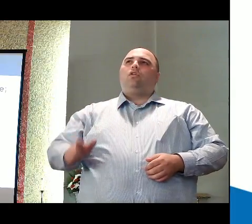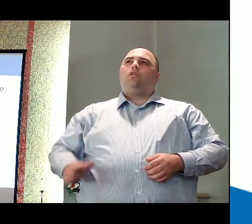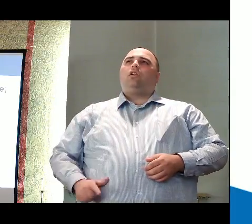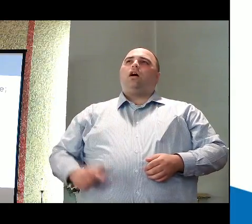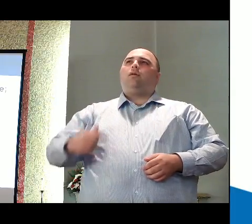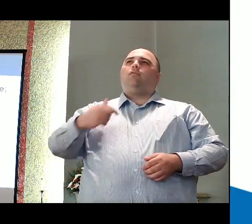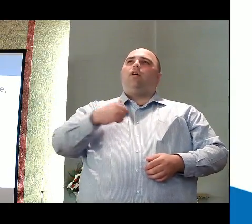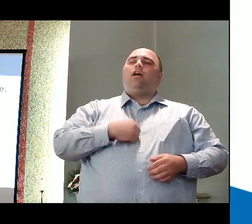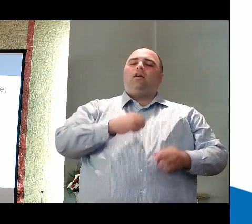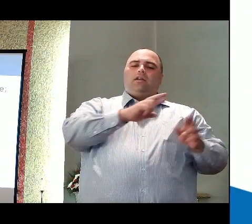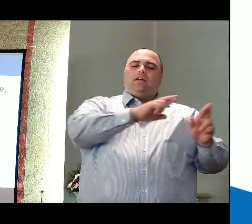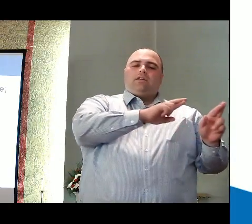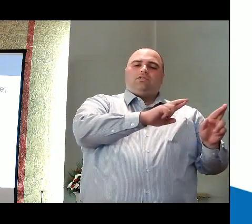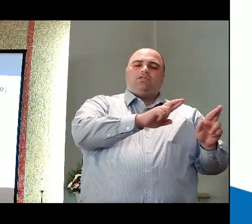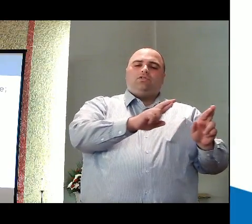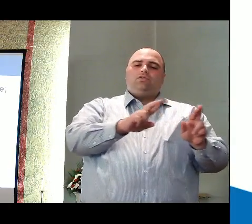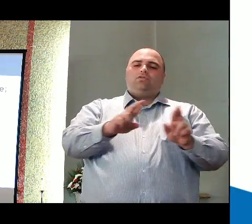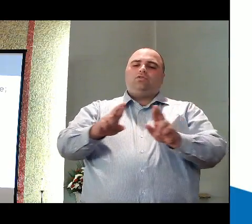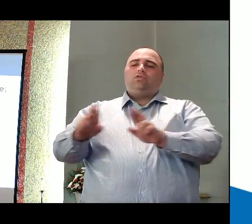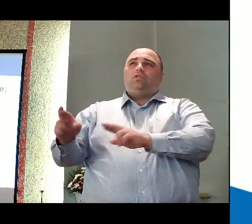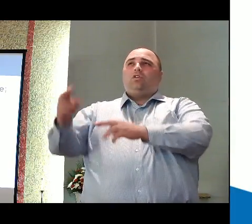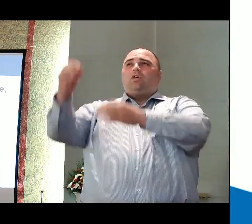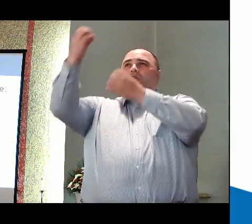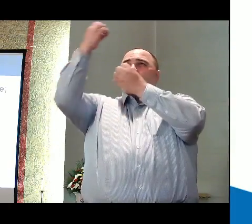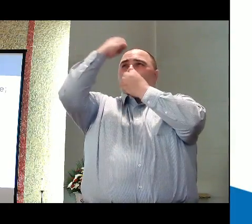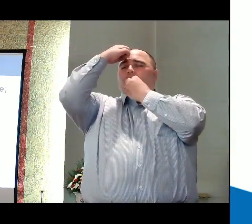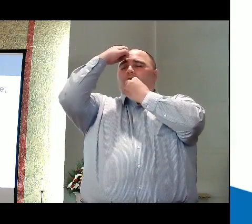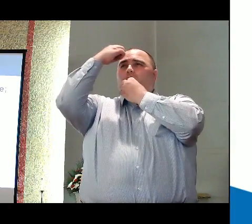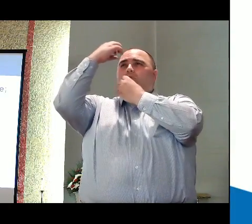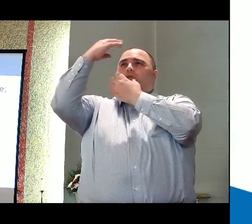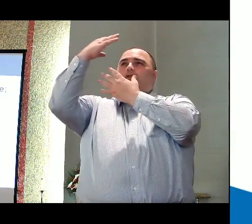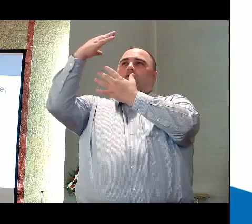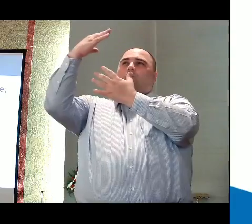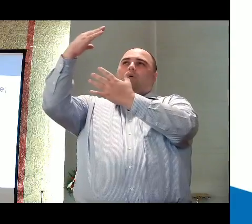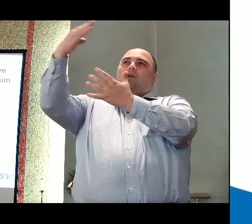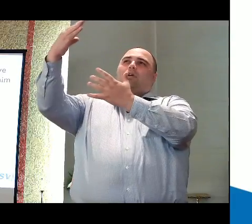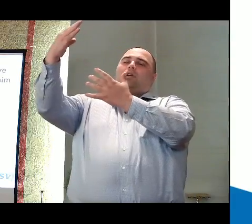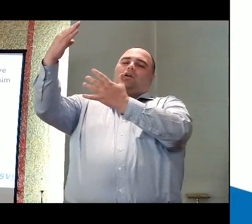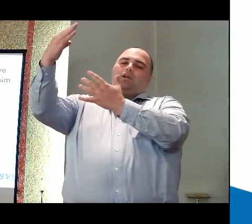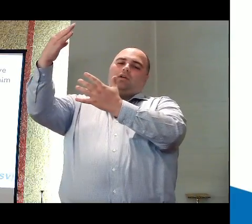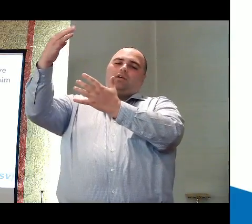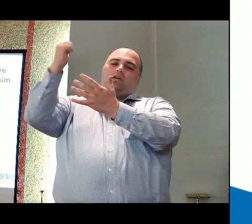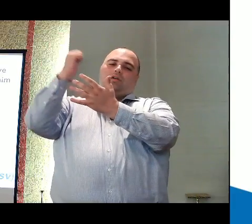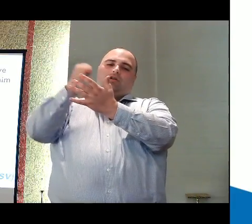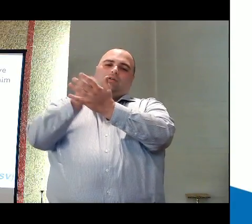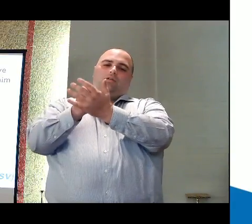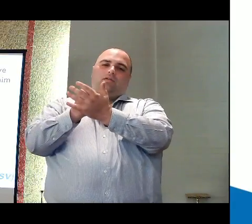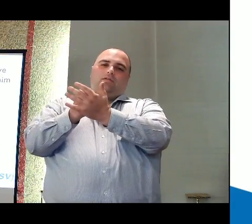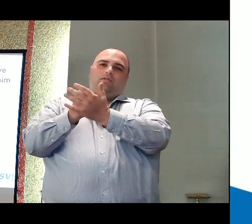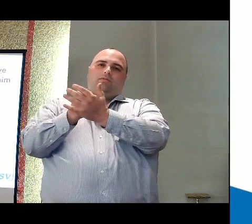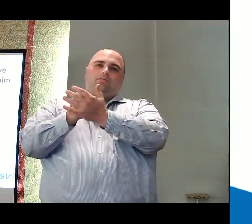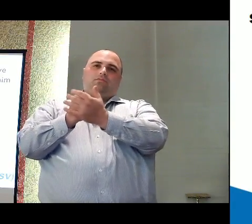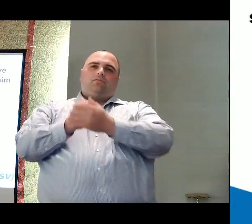will. Lord, I'm ready to do your will.